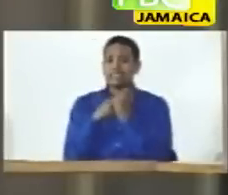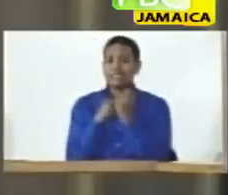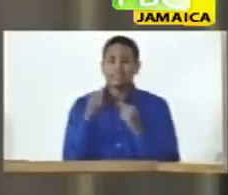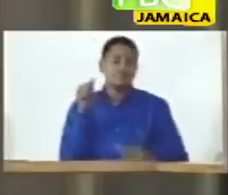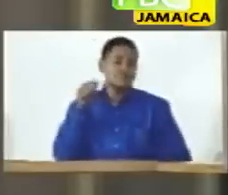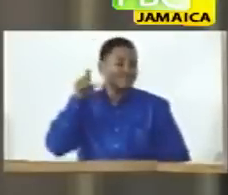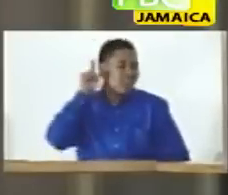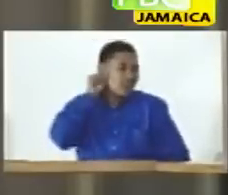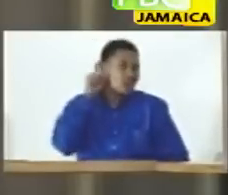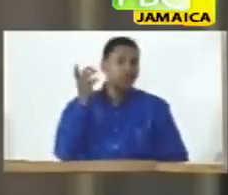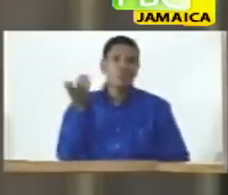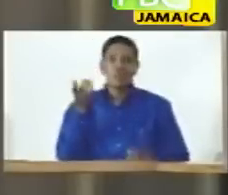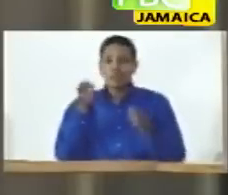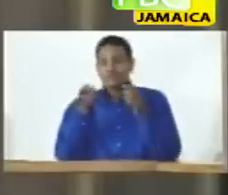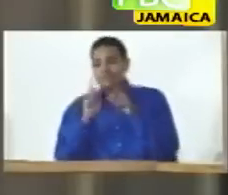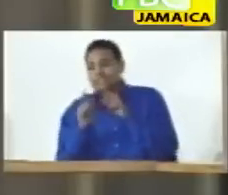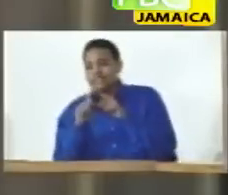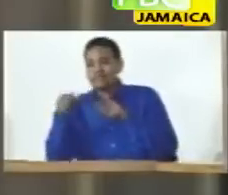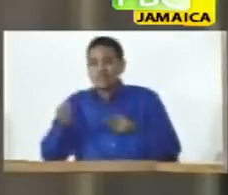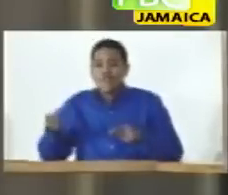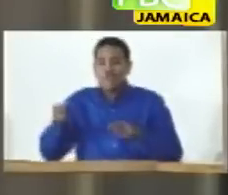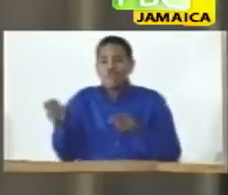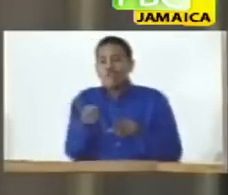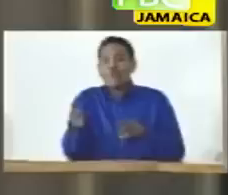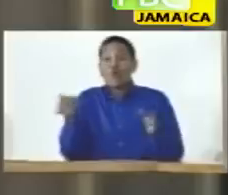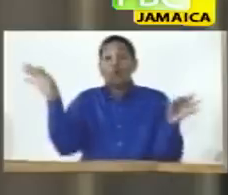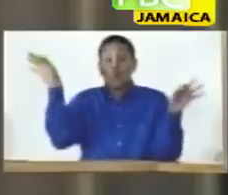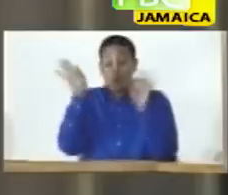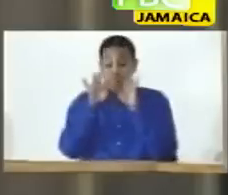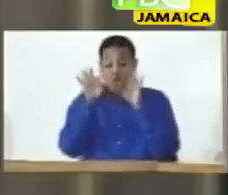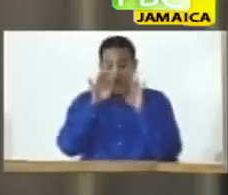devices in the amount of $30 million.